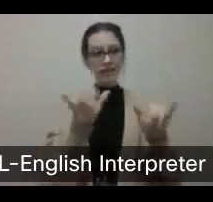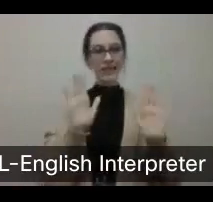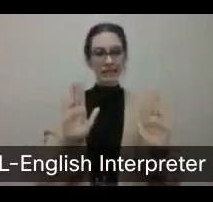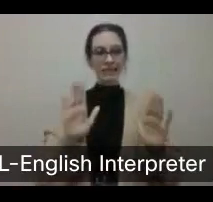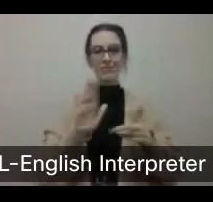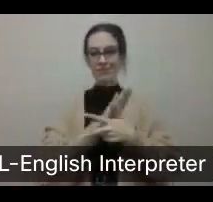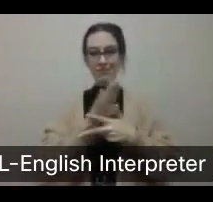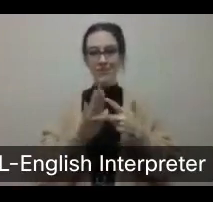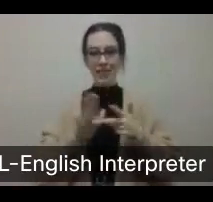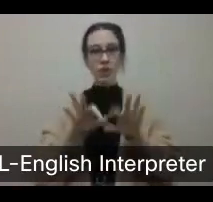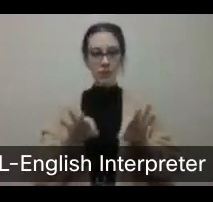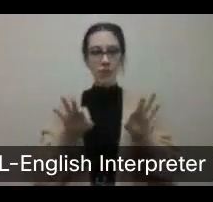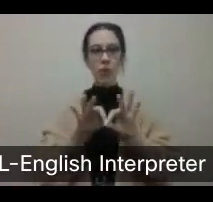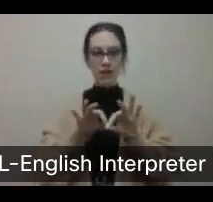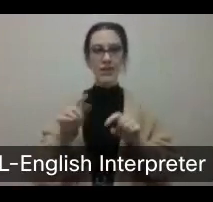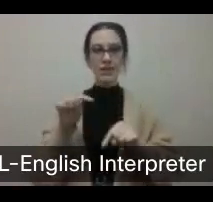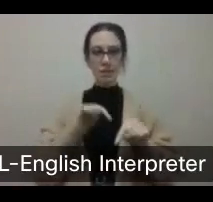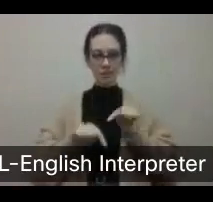Give me just a moment, please, sorry.